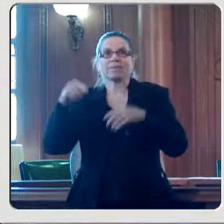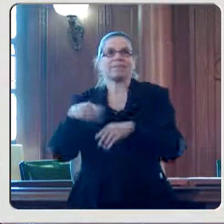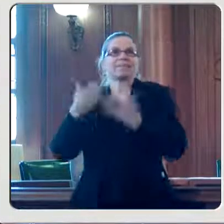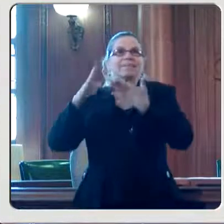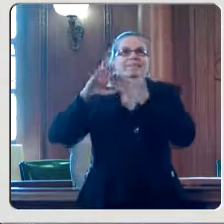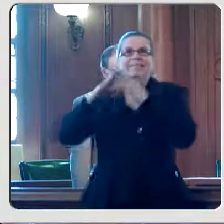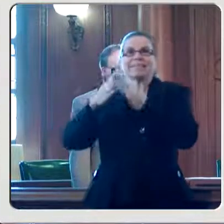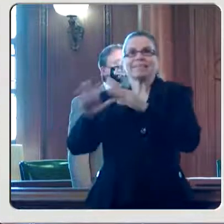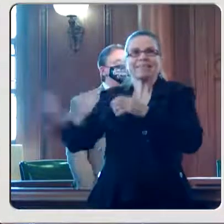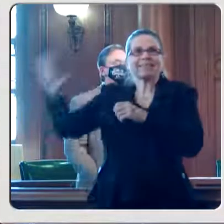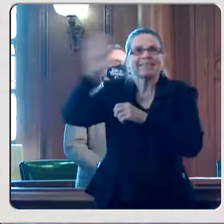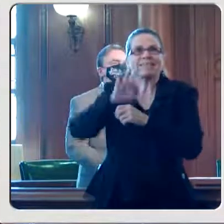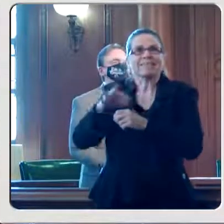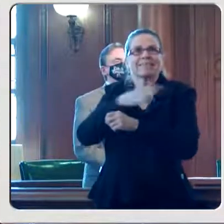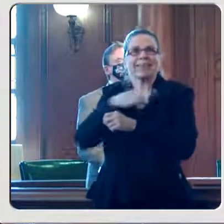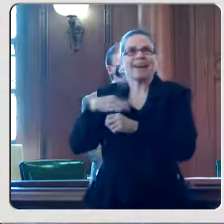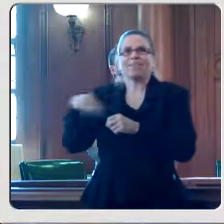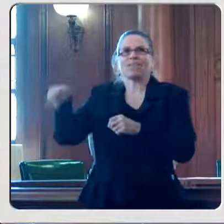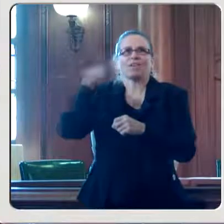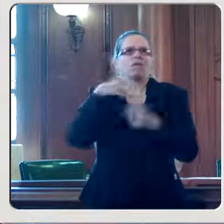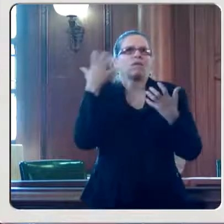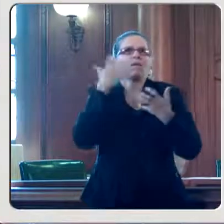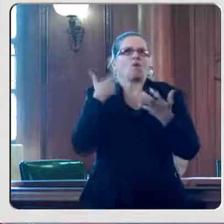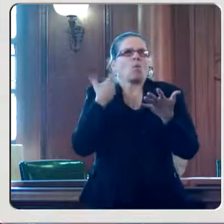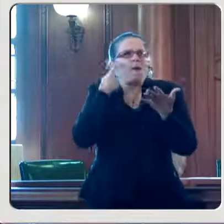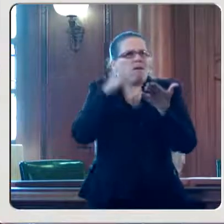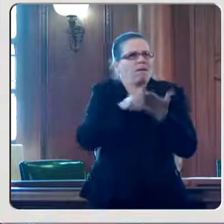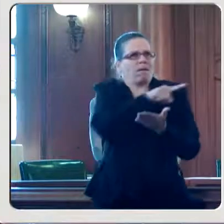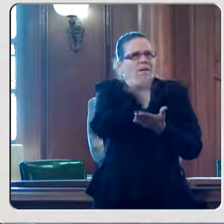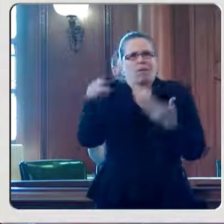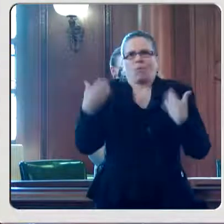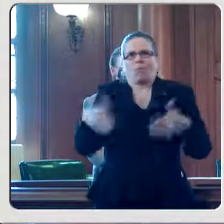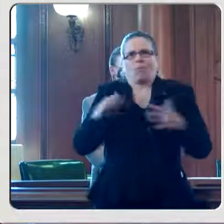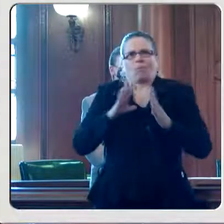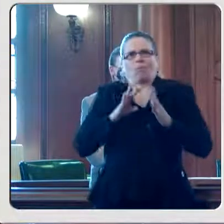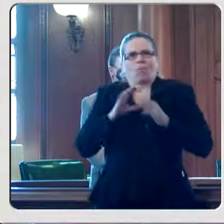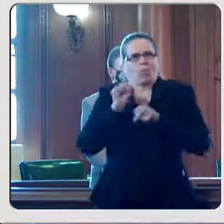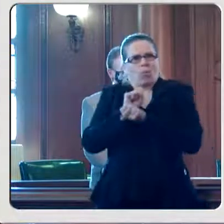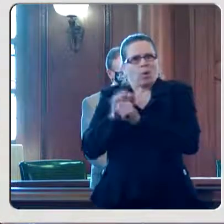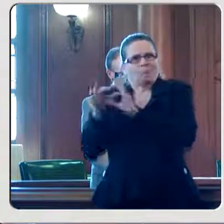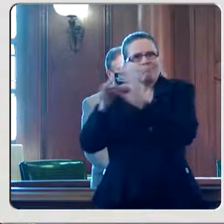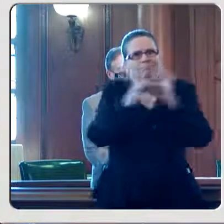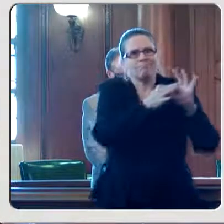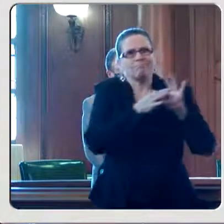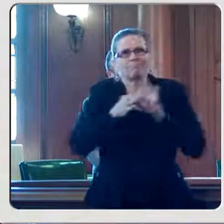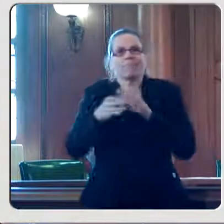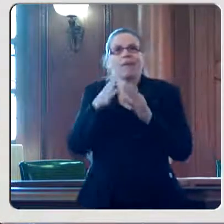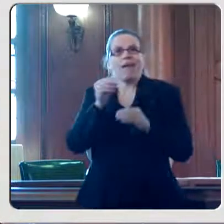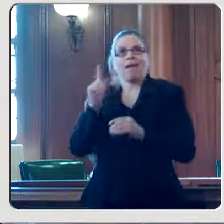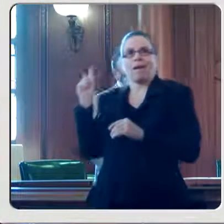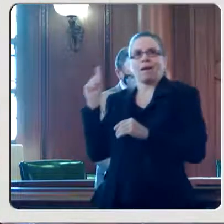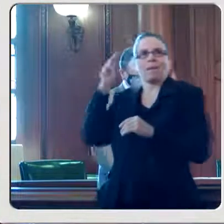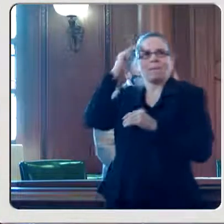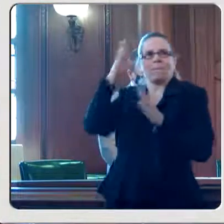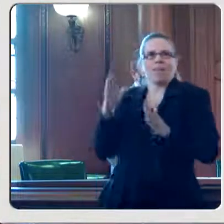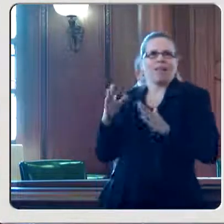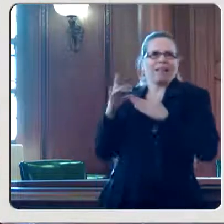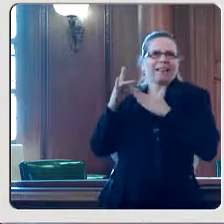I am so appreciative of that, and certainly to the leadership of Mayor Sarno. Thank